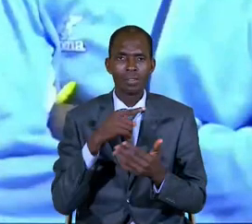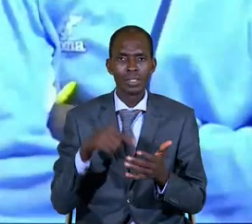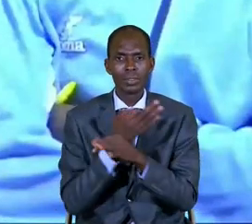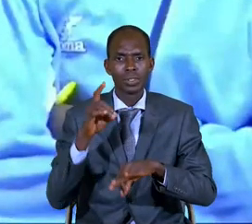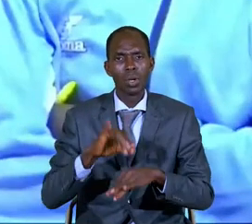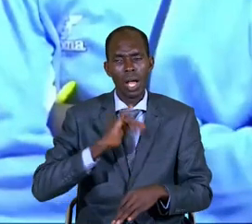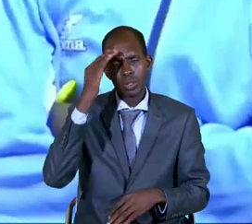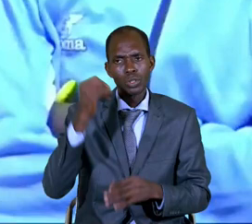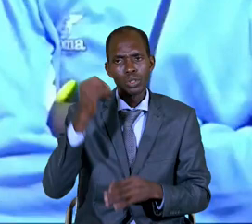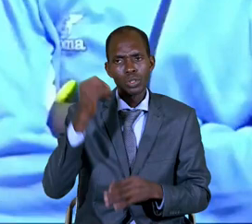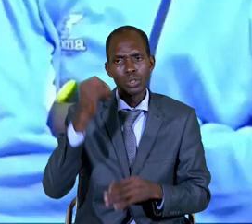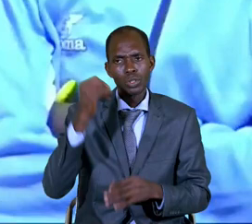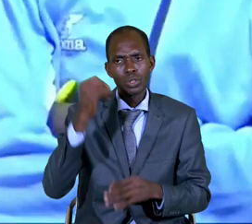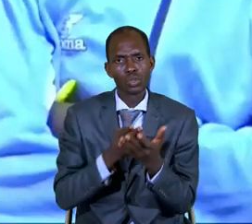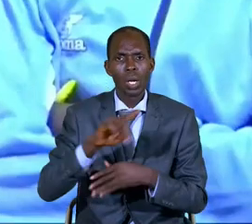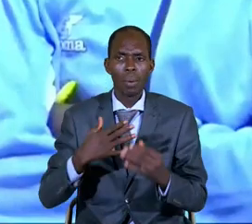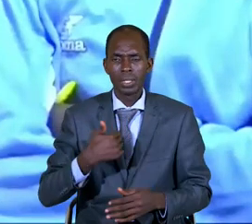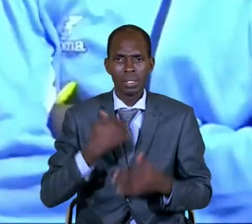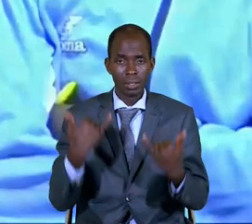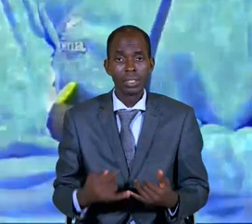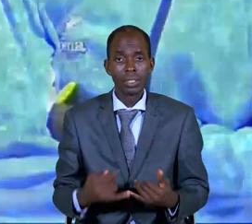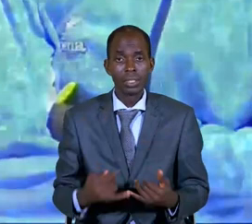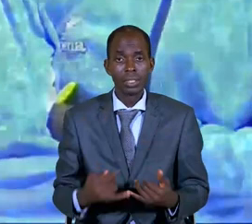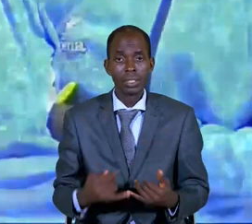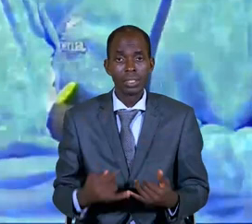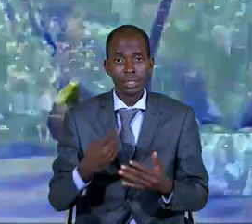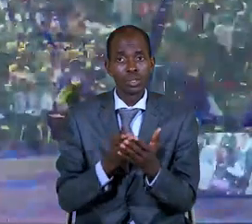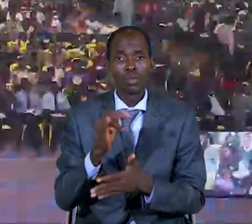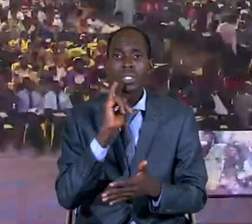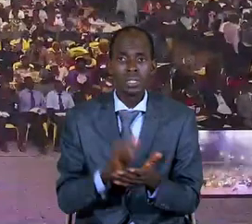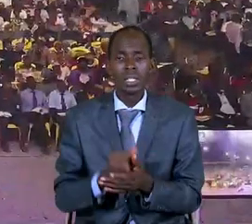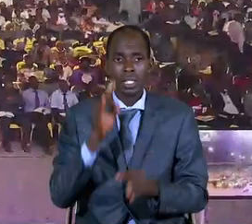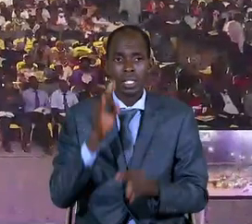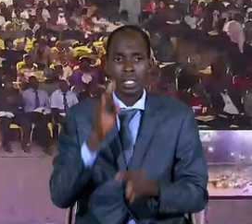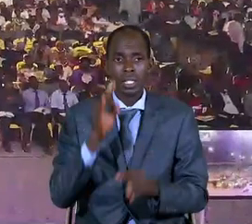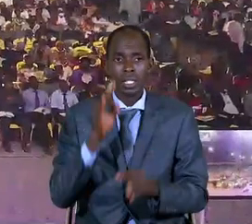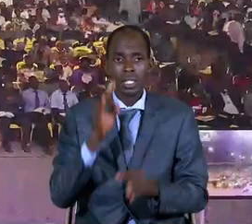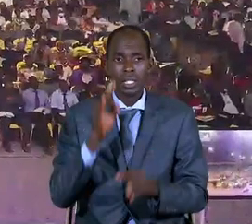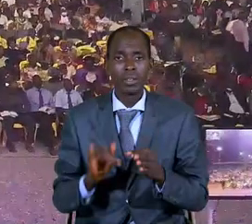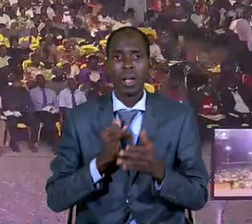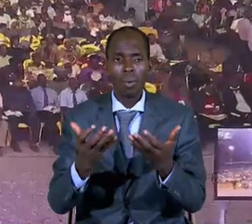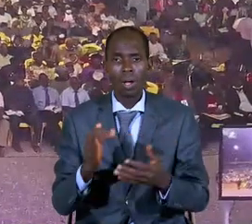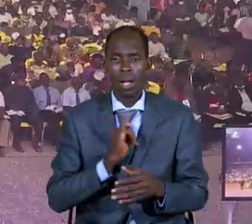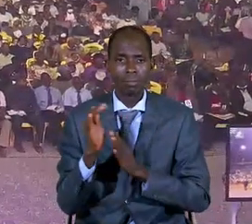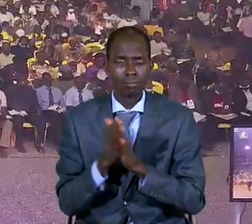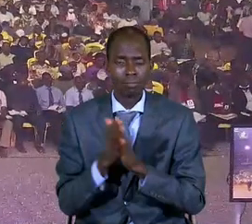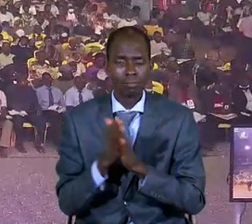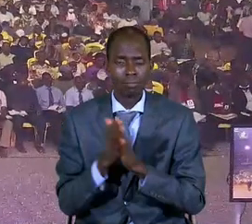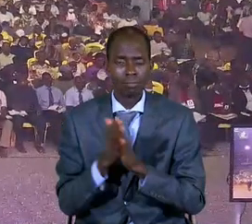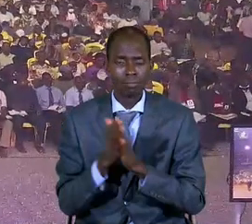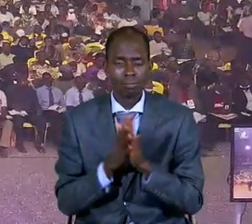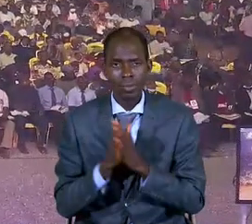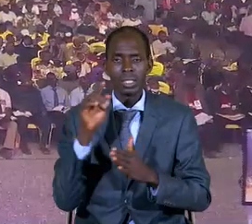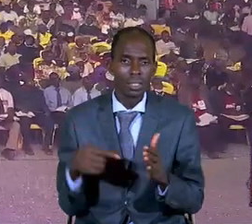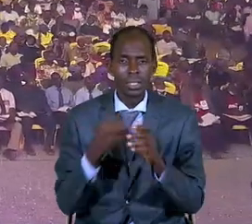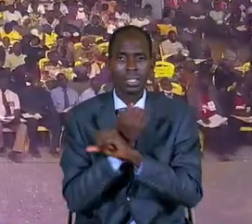about myself now. The truth is, I want, I desire this